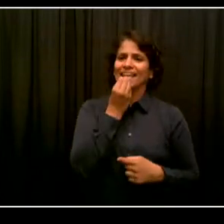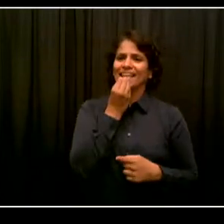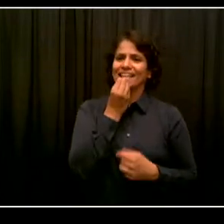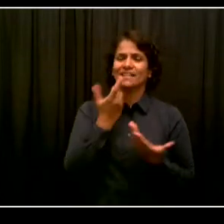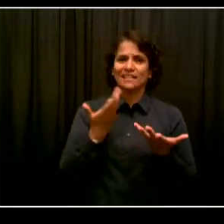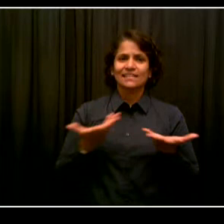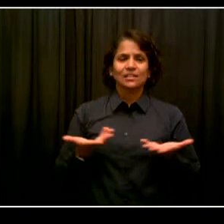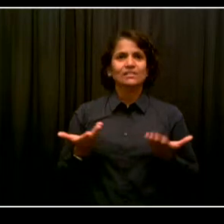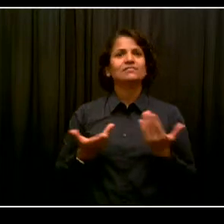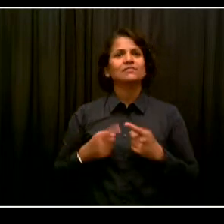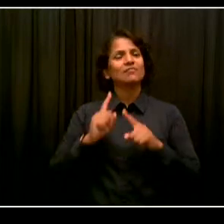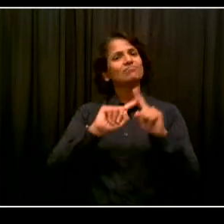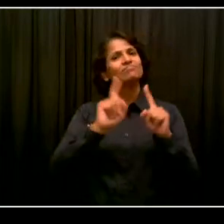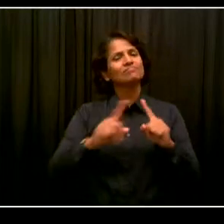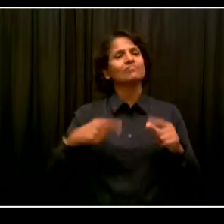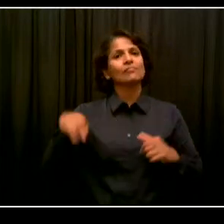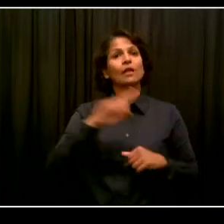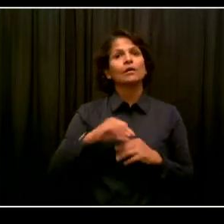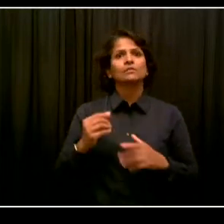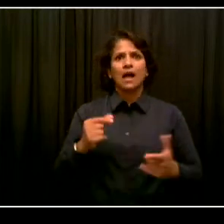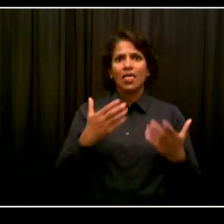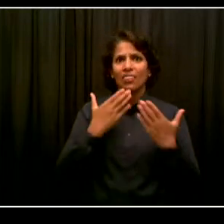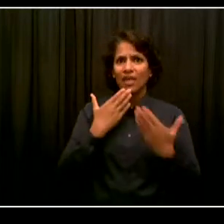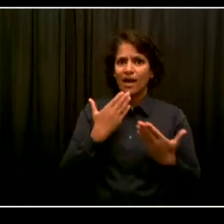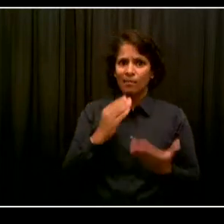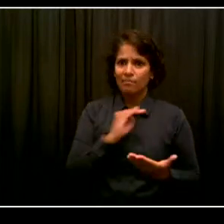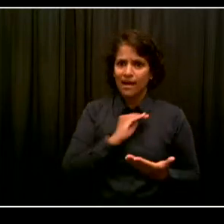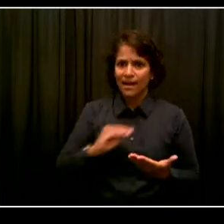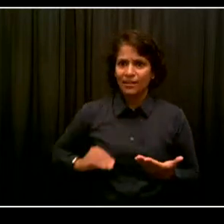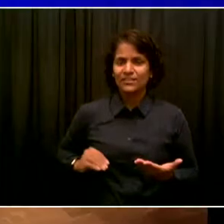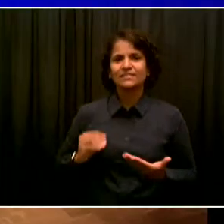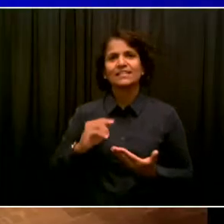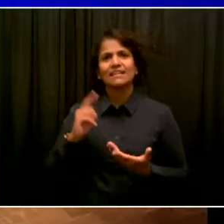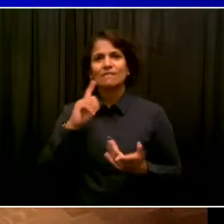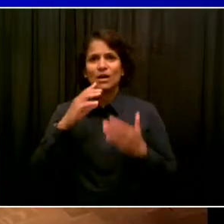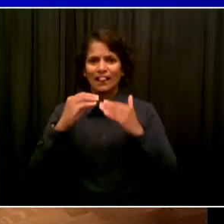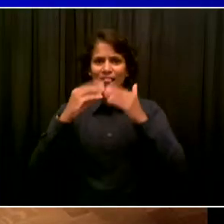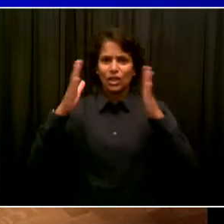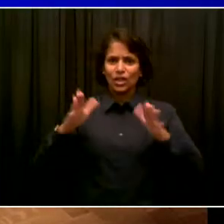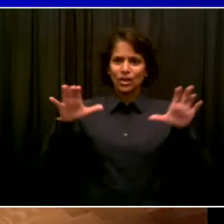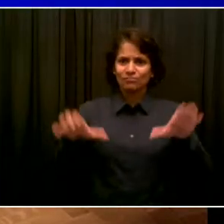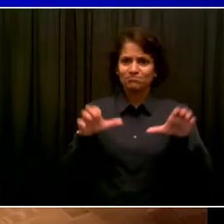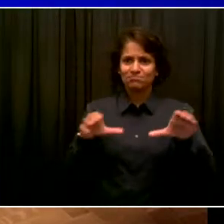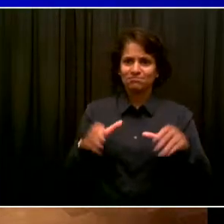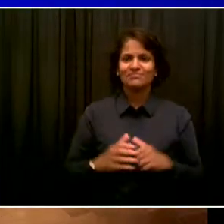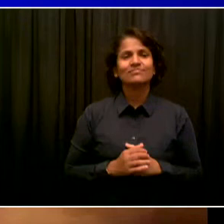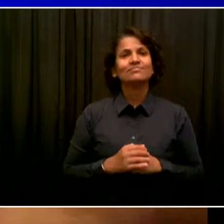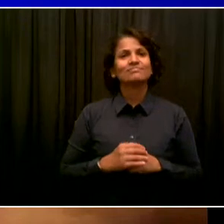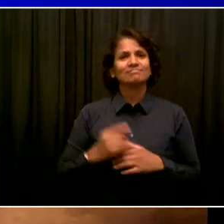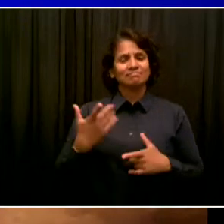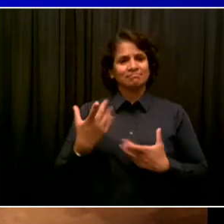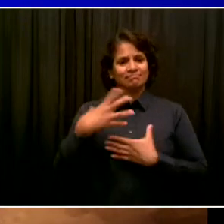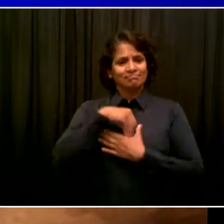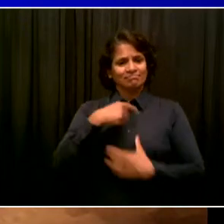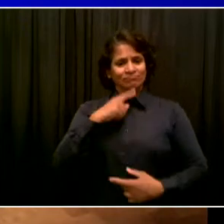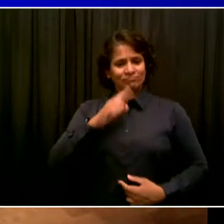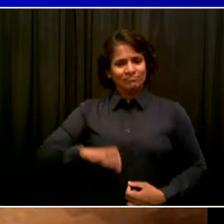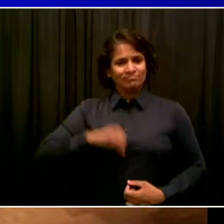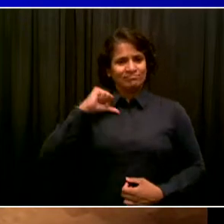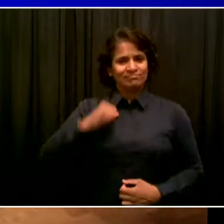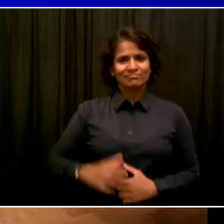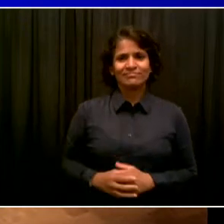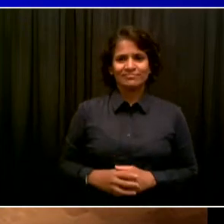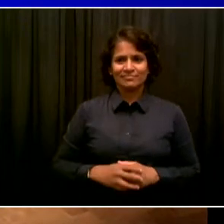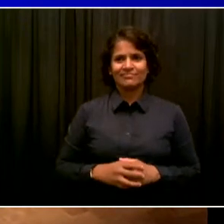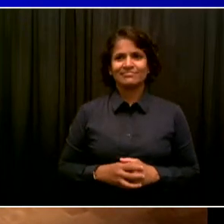are proud to help keep New Yorkers safe. Thank you so much. Sandy is so glad. I'm really glad you guys are coming